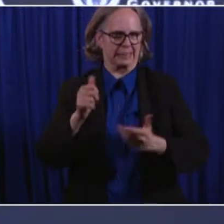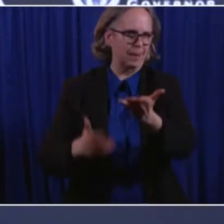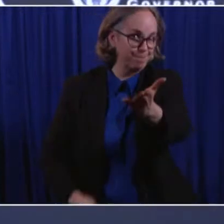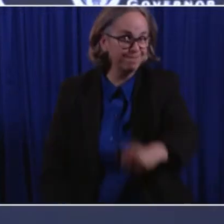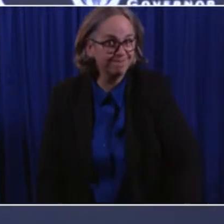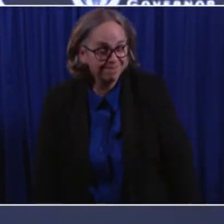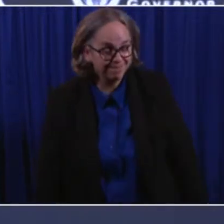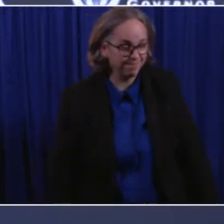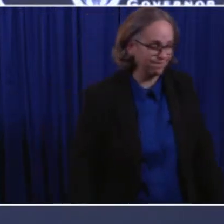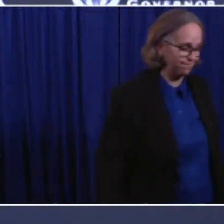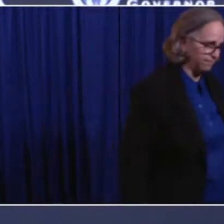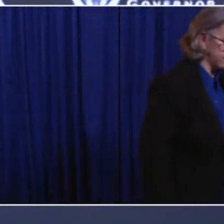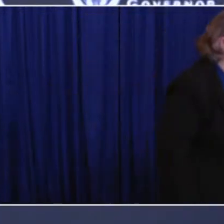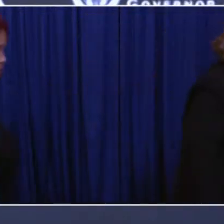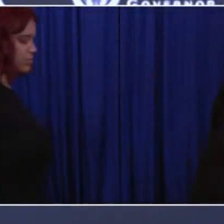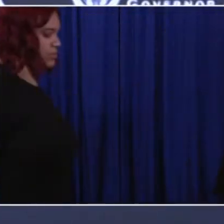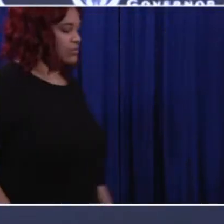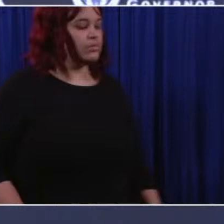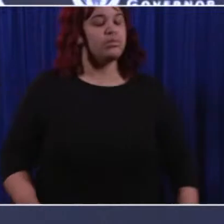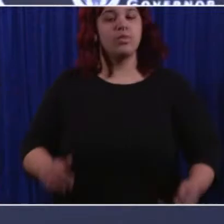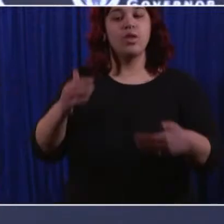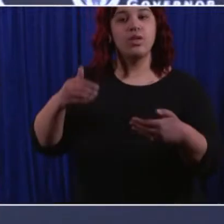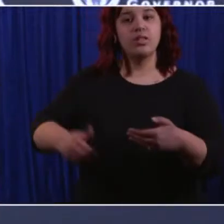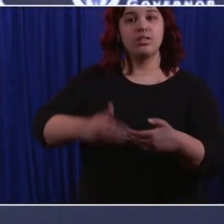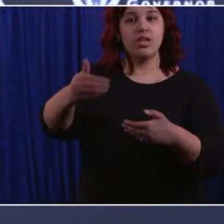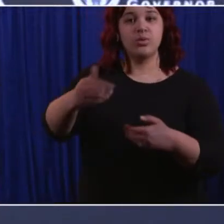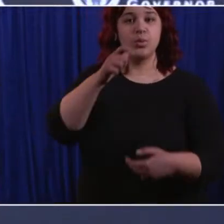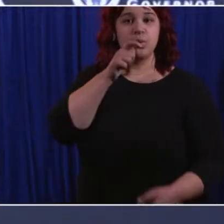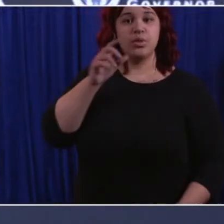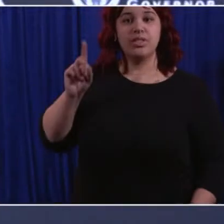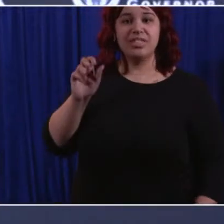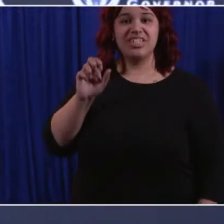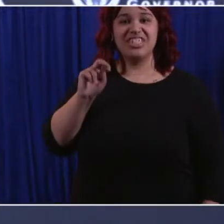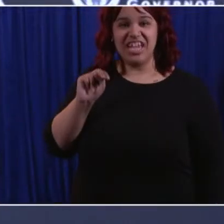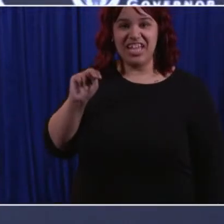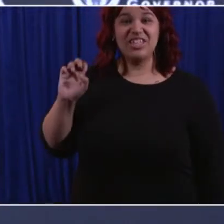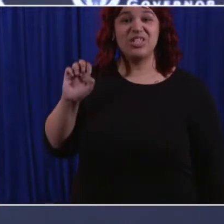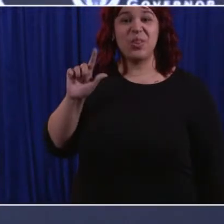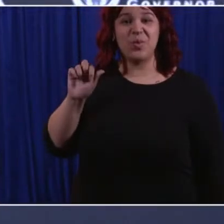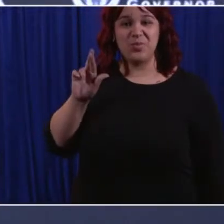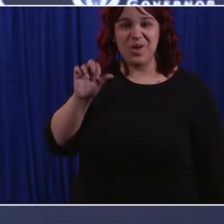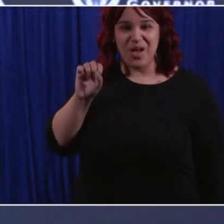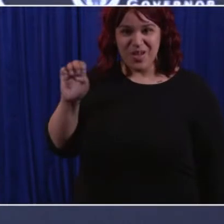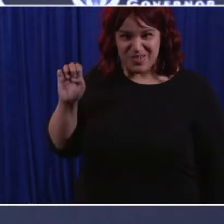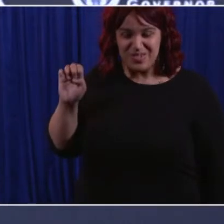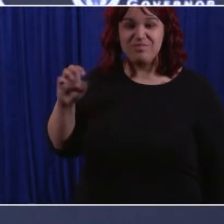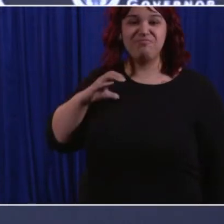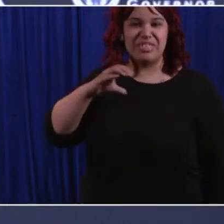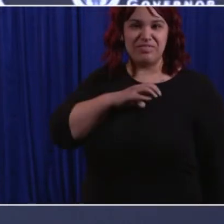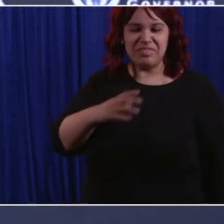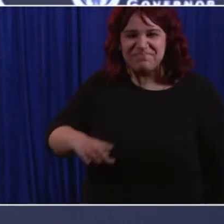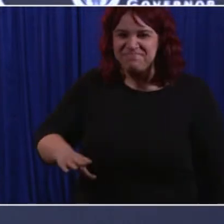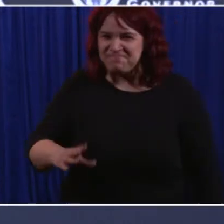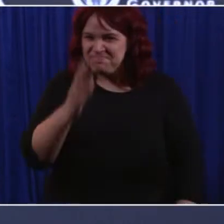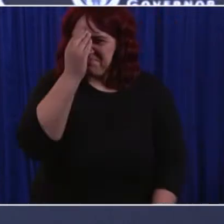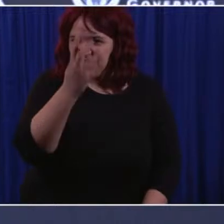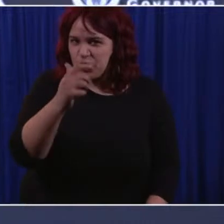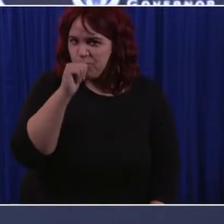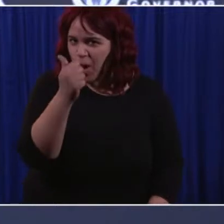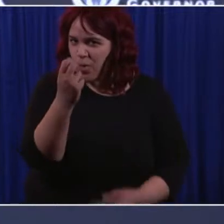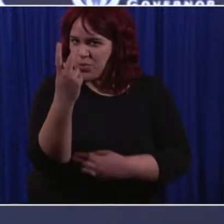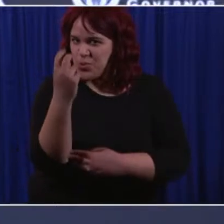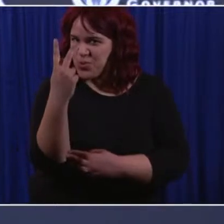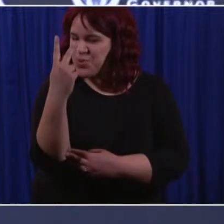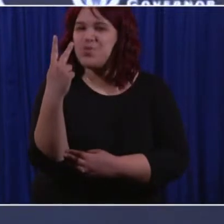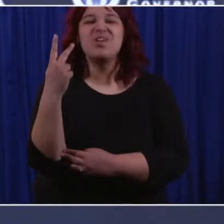Good Dan. afternoon, Governor. How are you, sir? I'm well, sir. I get my vaccine tomorrow at noon, so I'd like to thank you for that opportunity. It'll be at Congratulations.